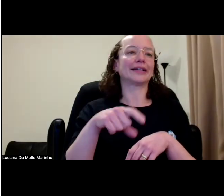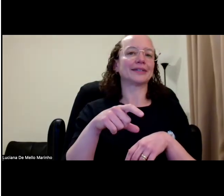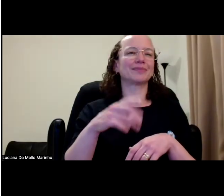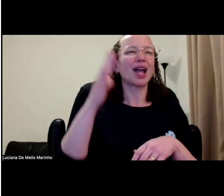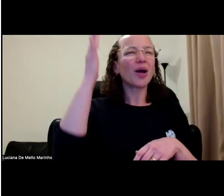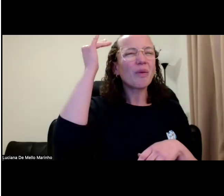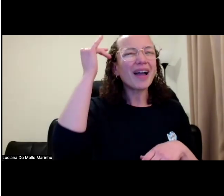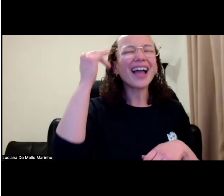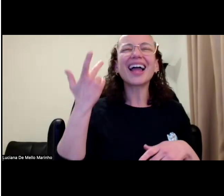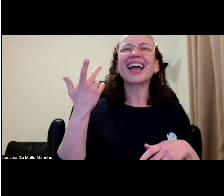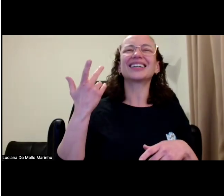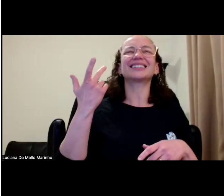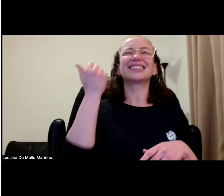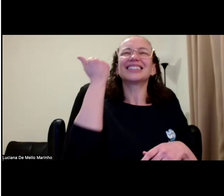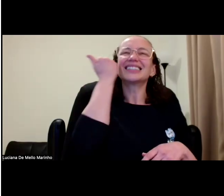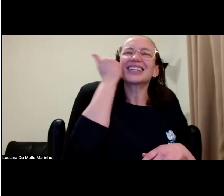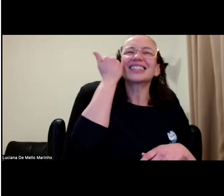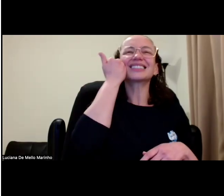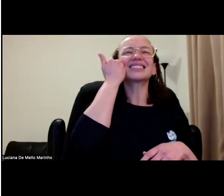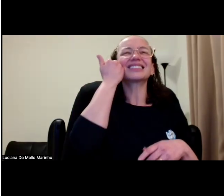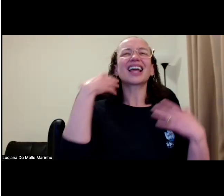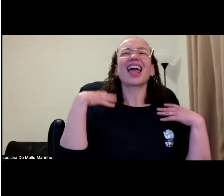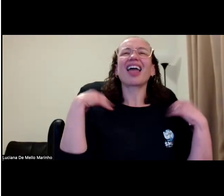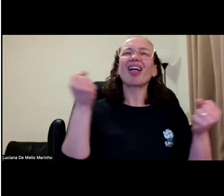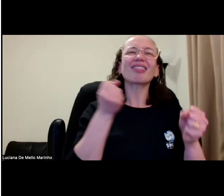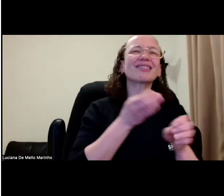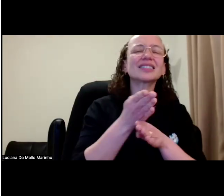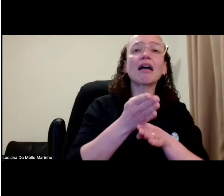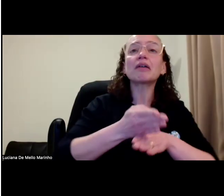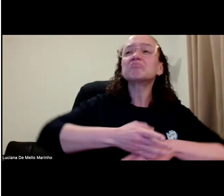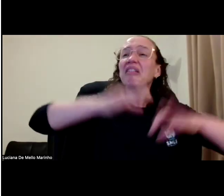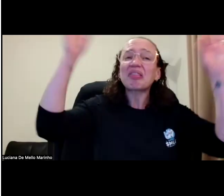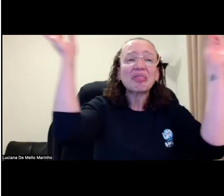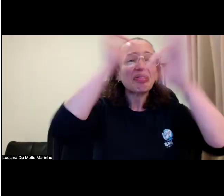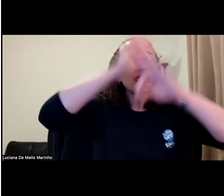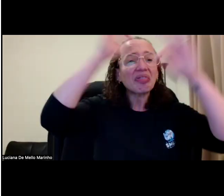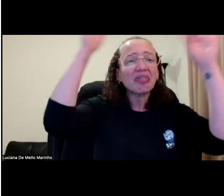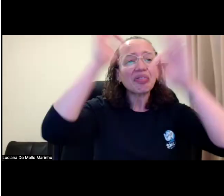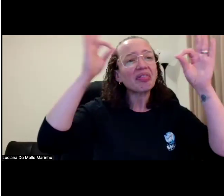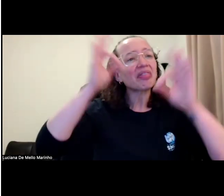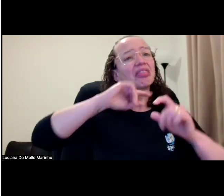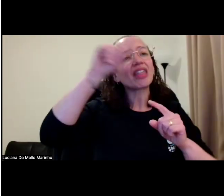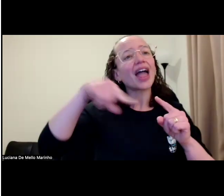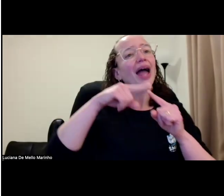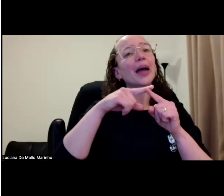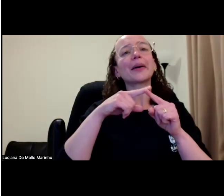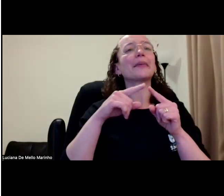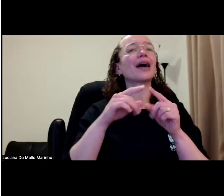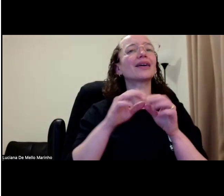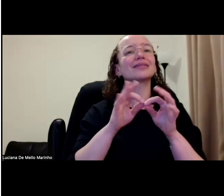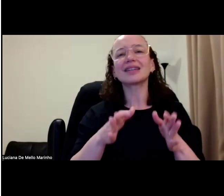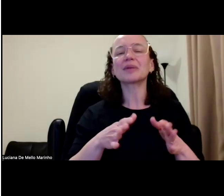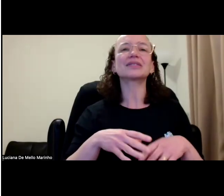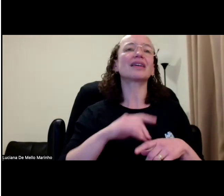time. It's really important to have that understanding. That way, dental health, some people have